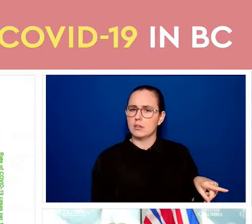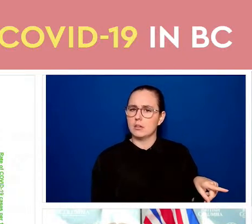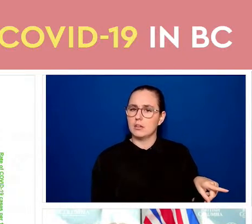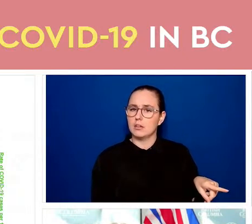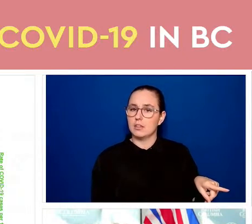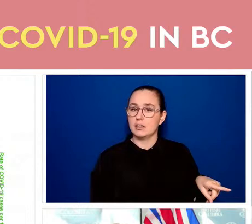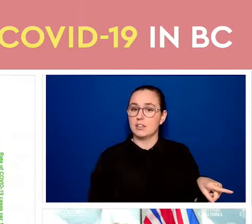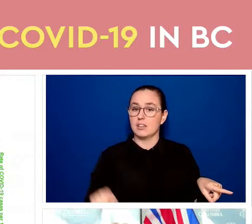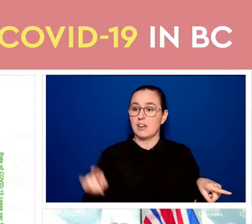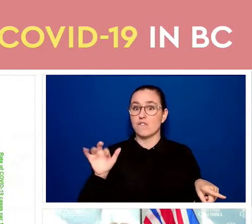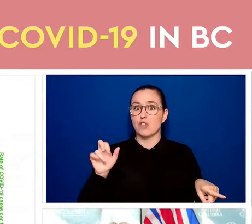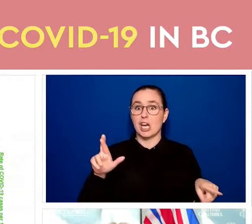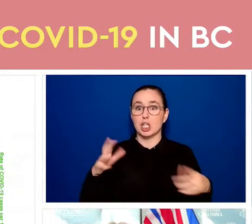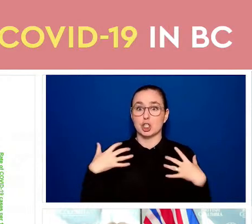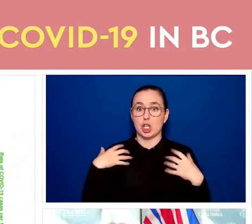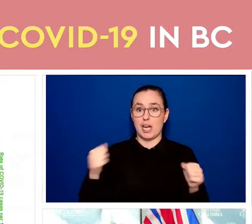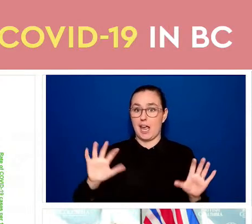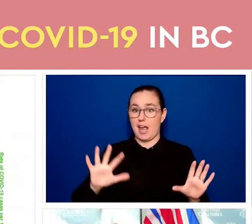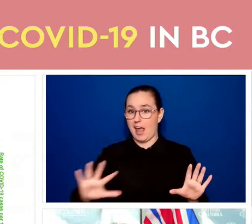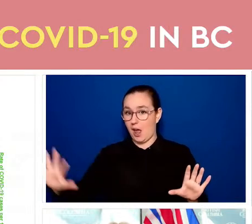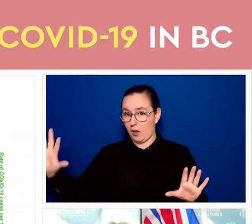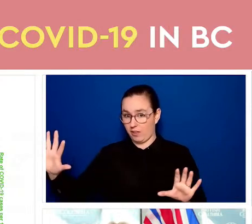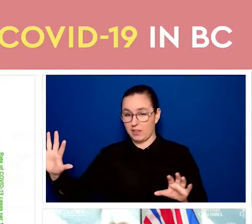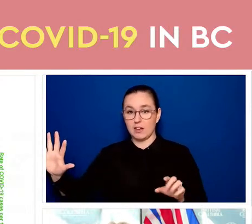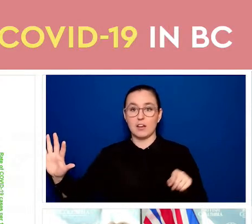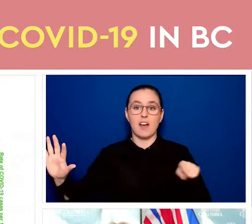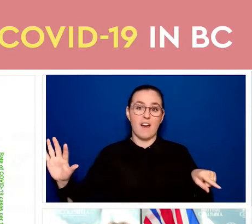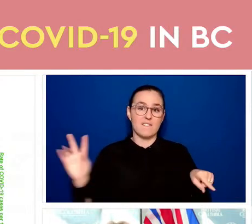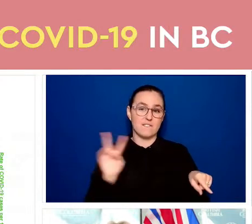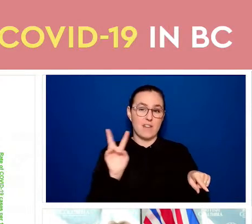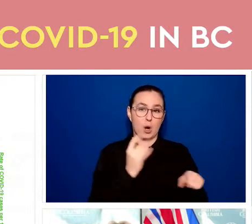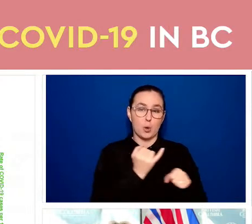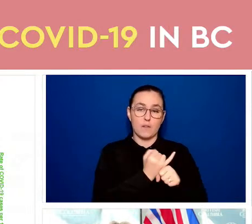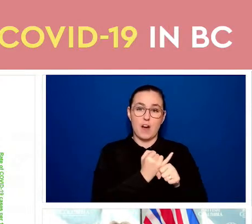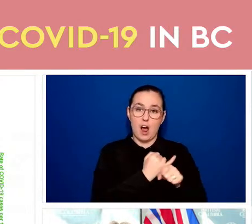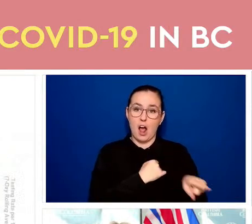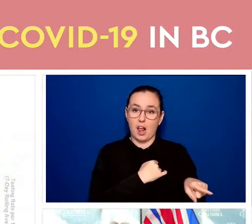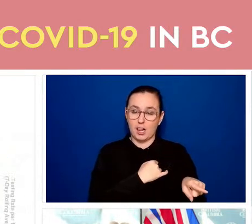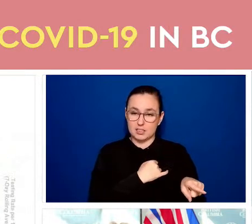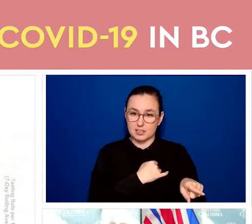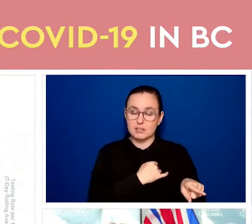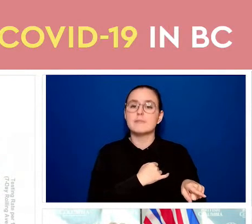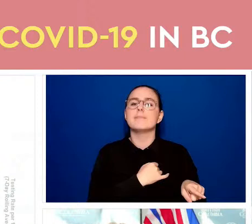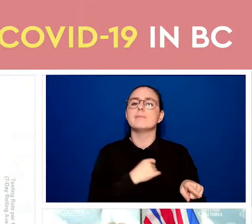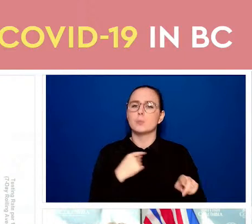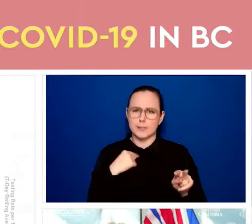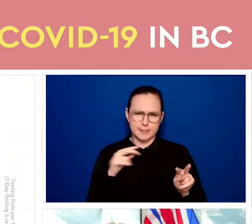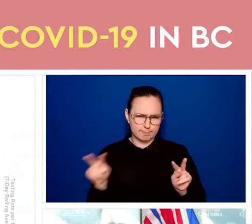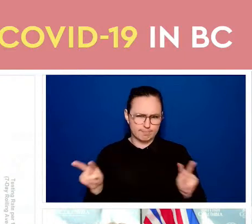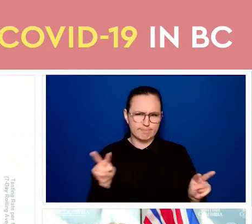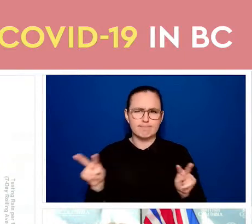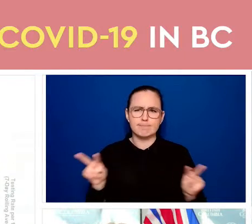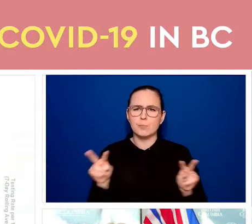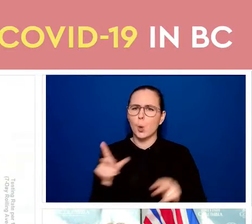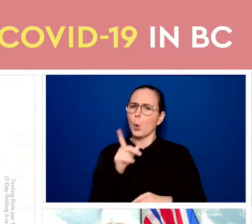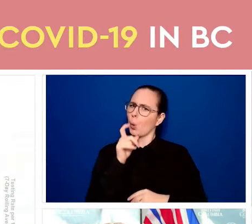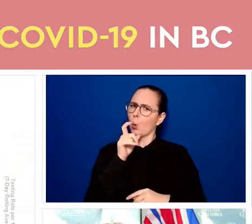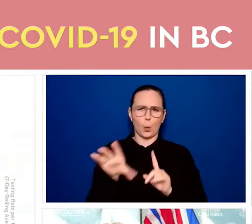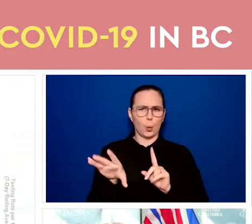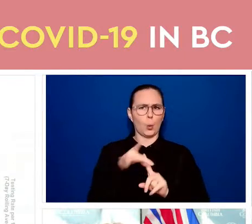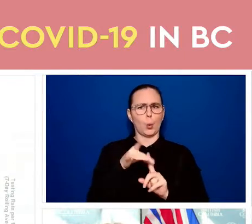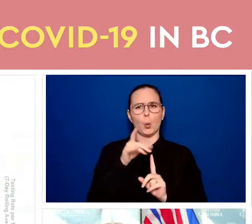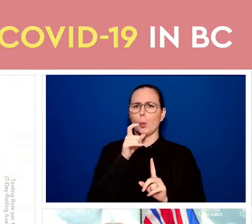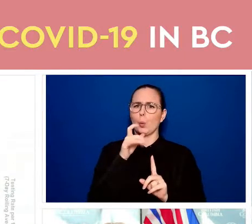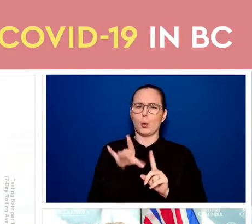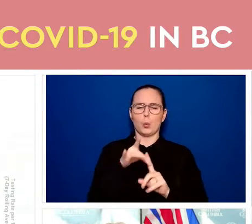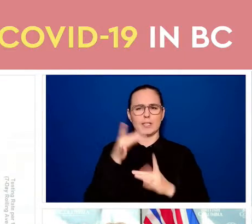Health and one part of Island Health. So we need to break this down a little more to understand exactly who's being affected. So